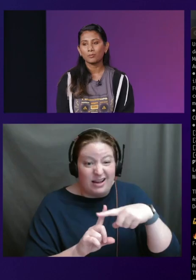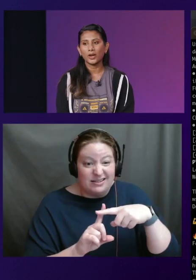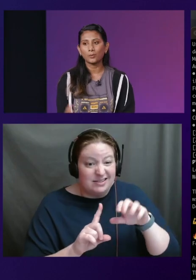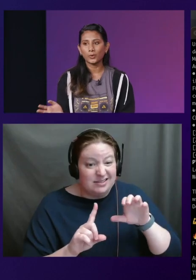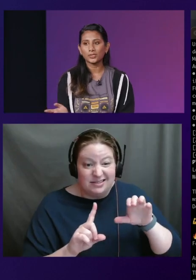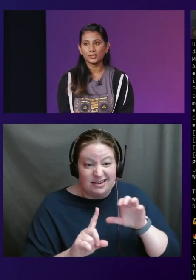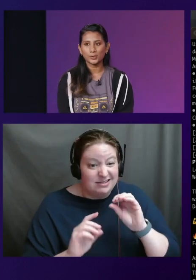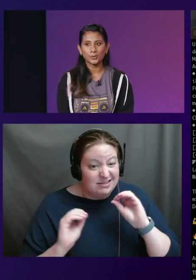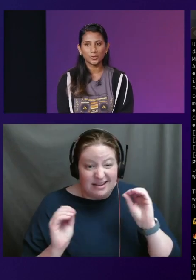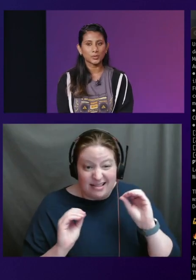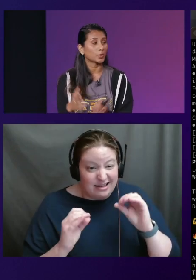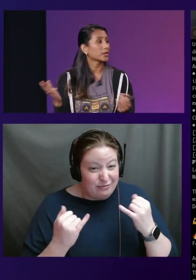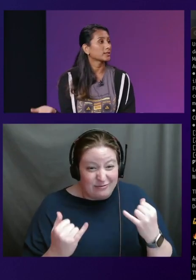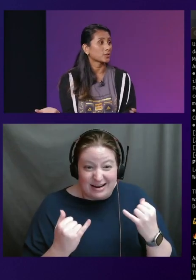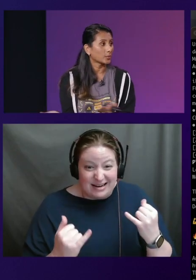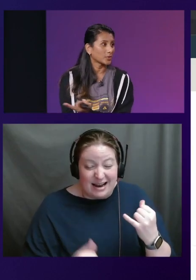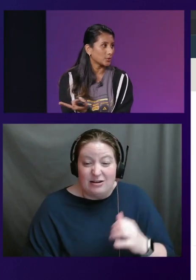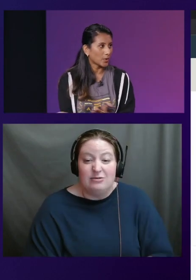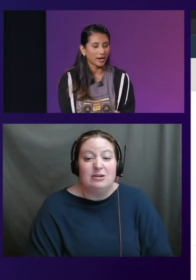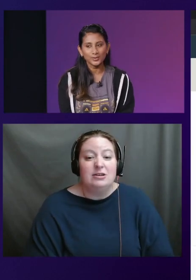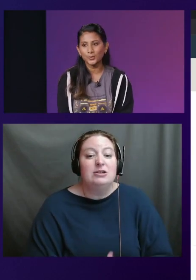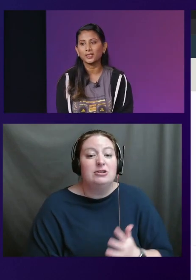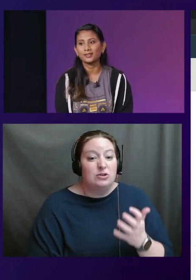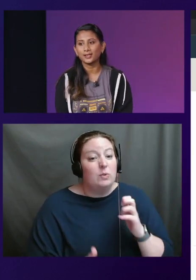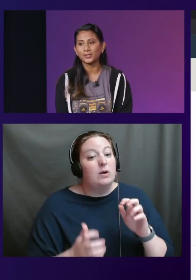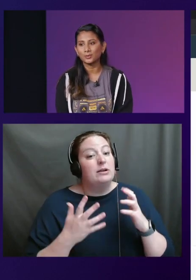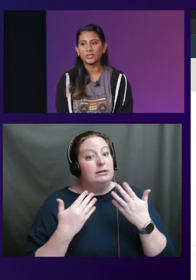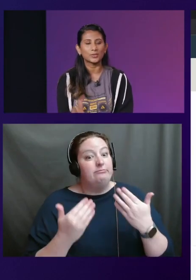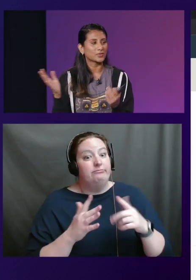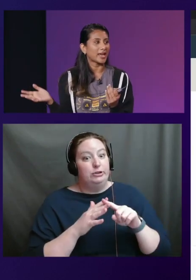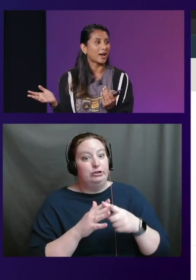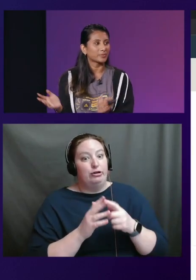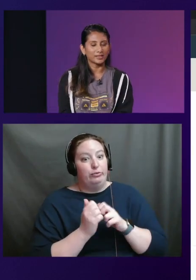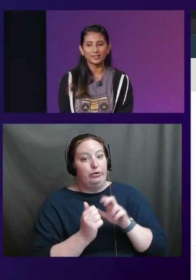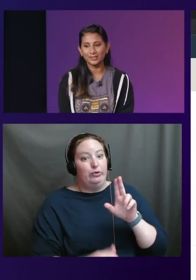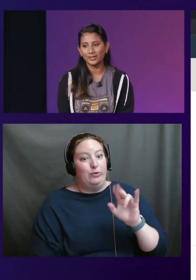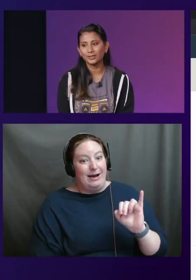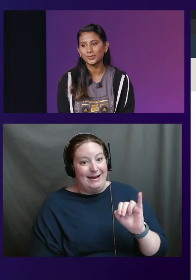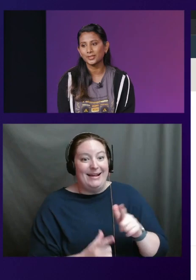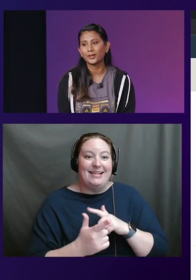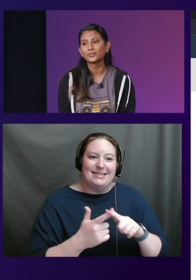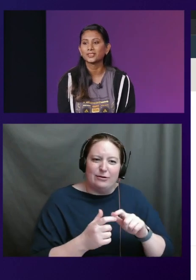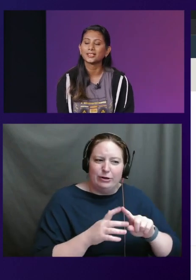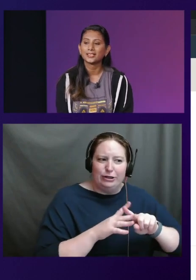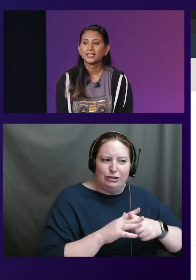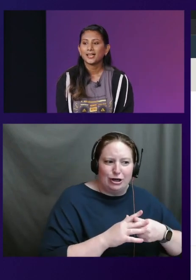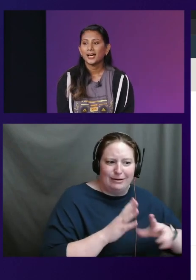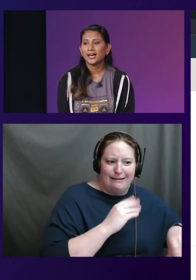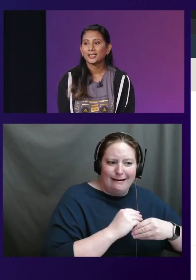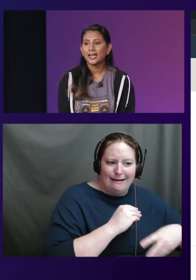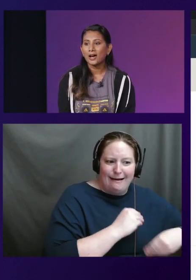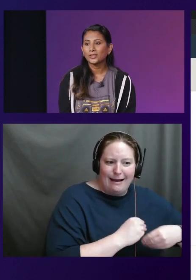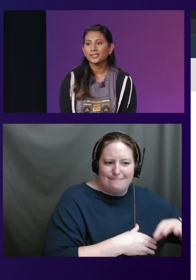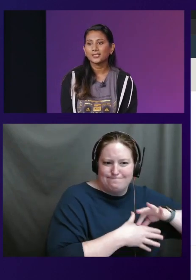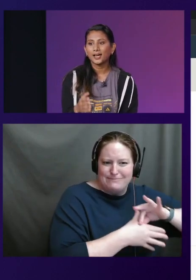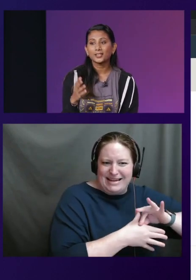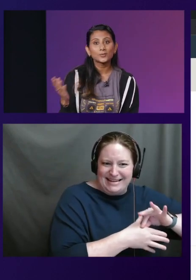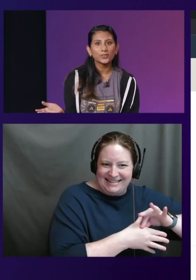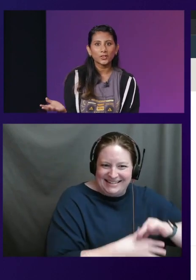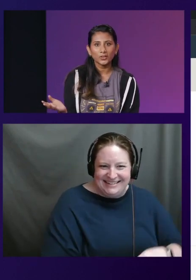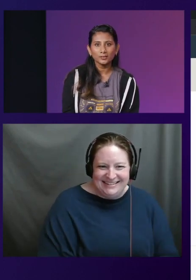very bare bones. So we just wanted to get started with the UI so we can get to the meat of the app soon enough. Now